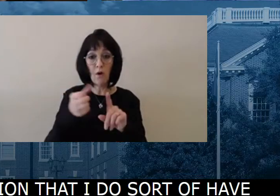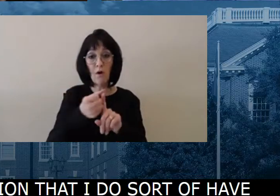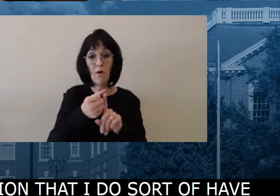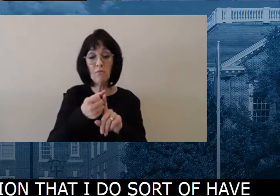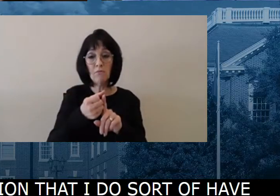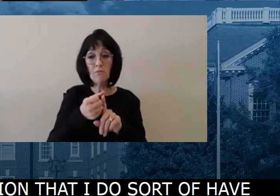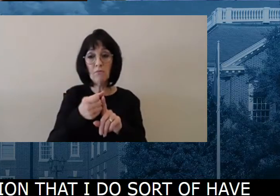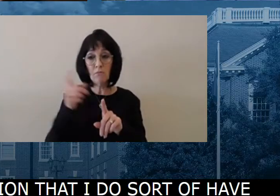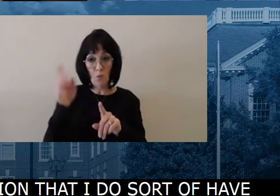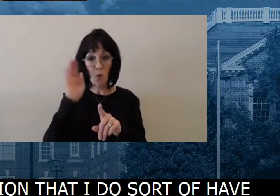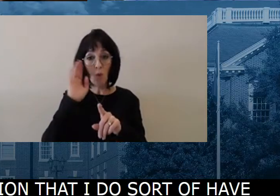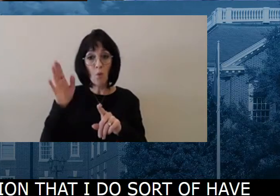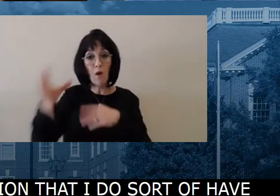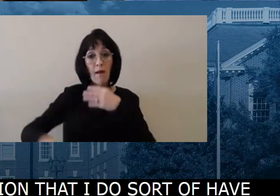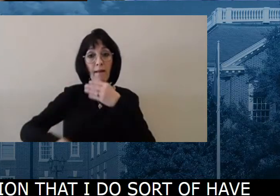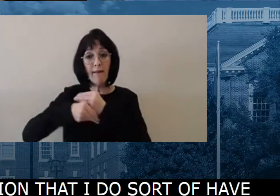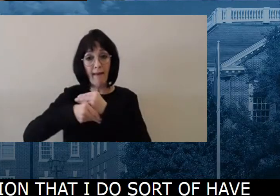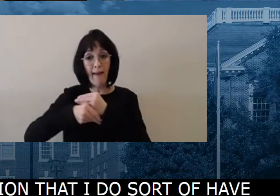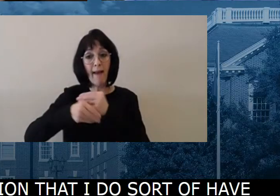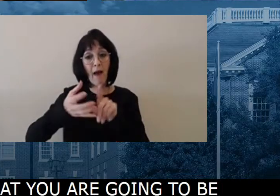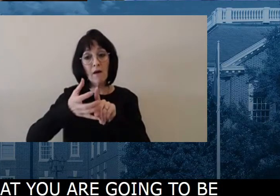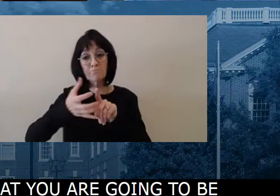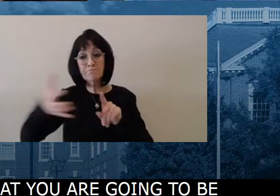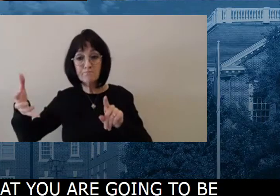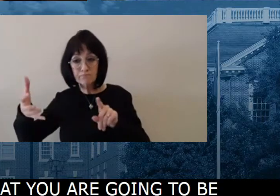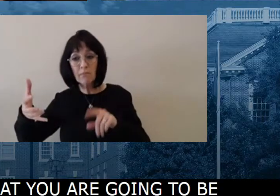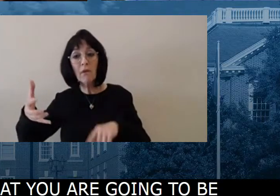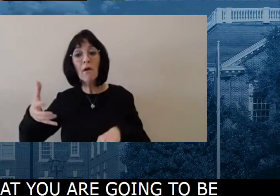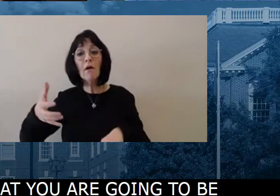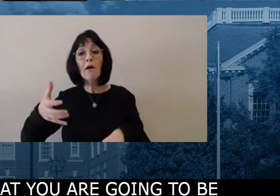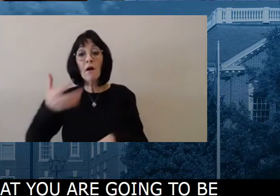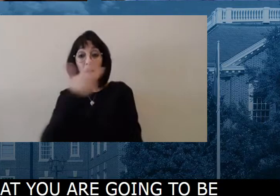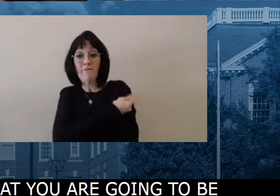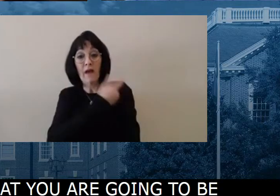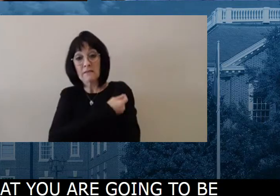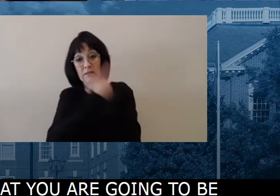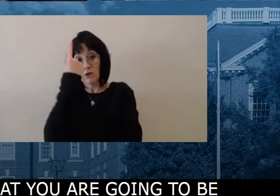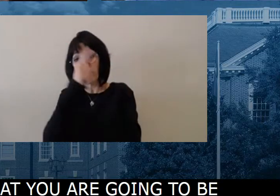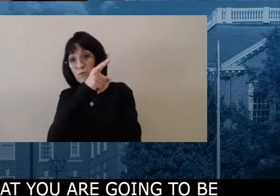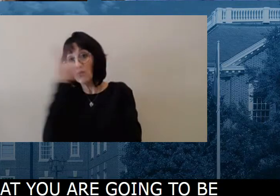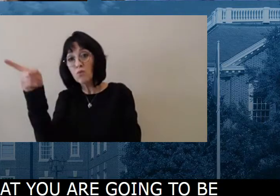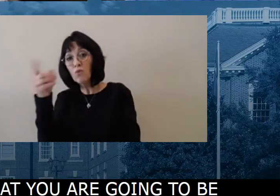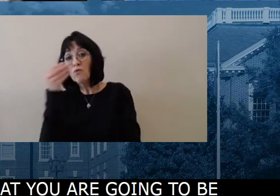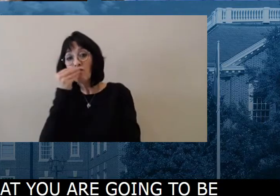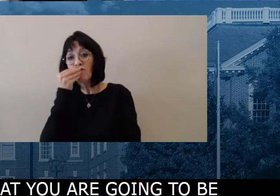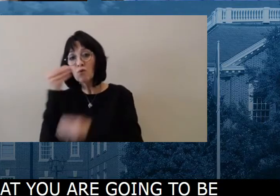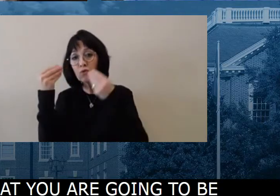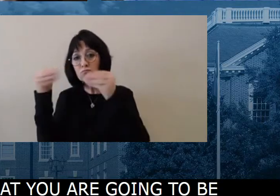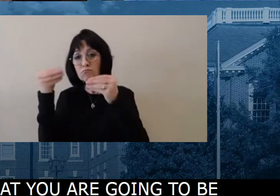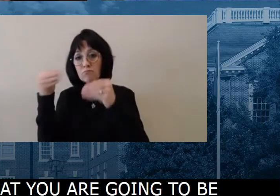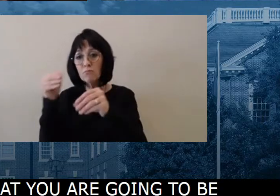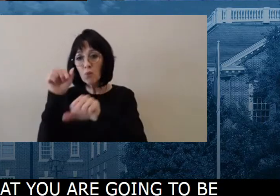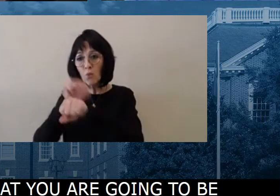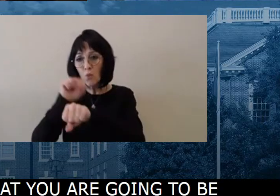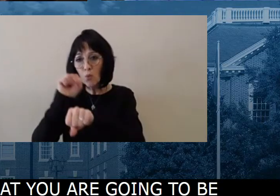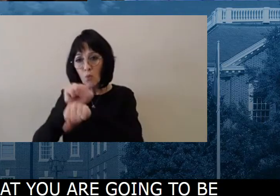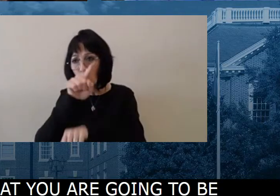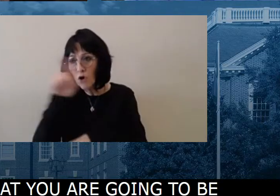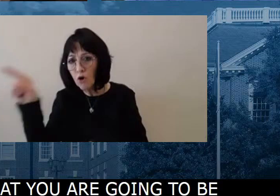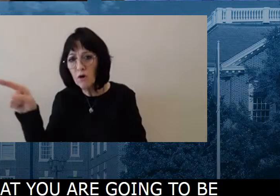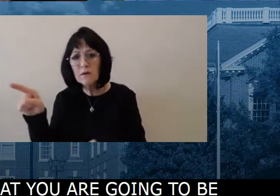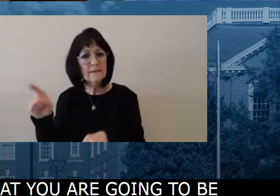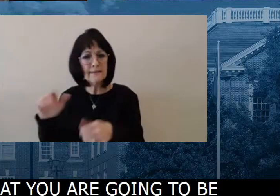effort currently underway right now? So are you working directly with grocery store workers, and how will these people start to